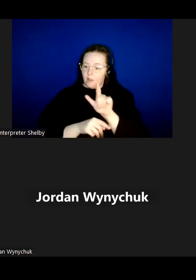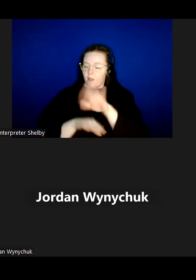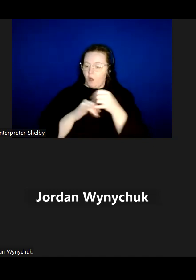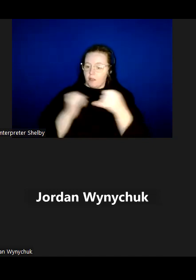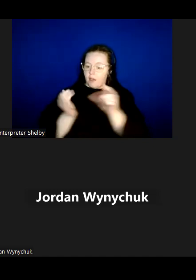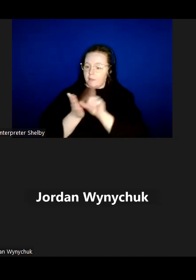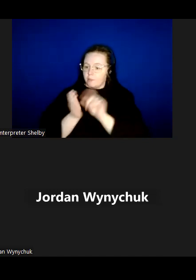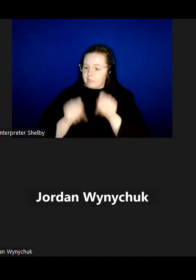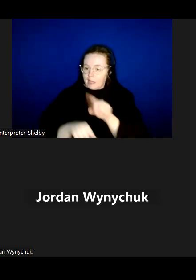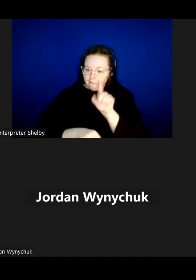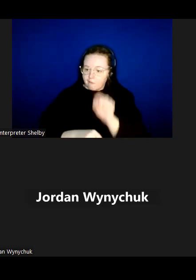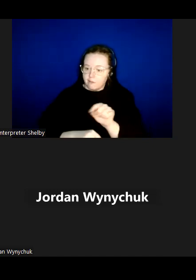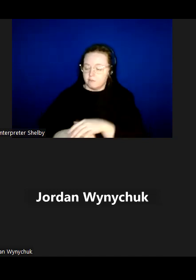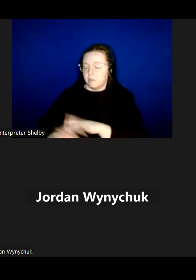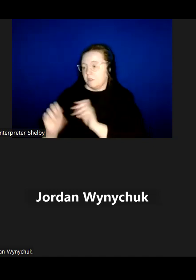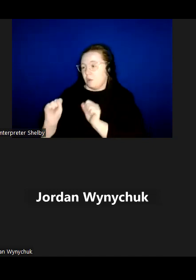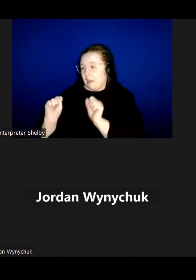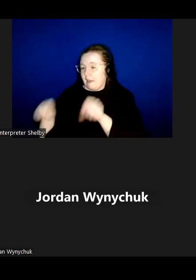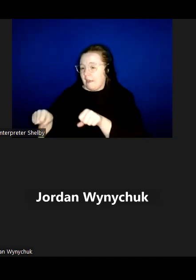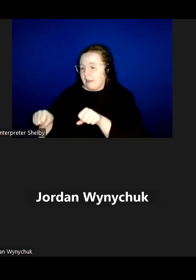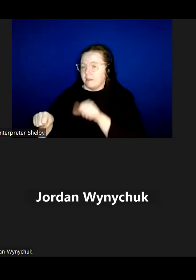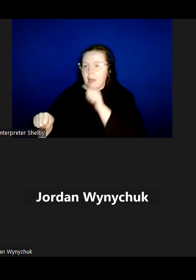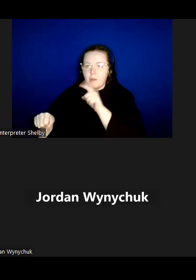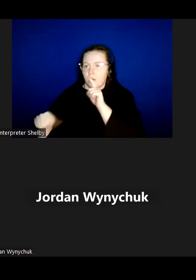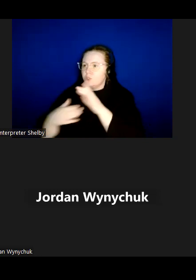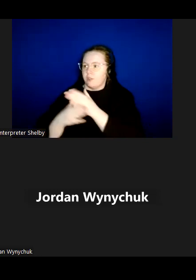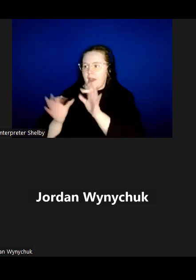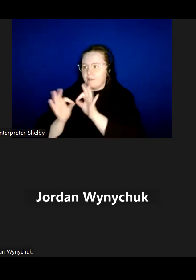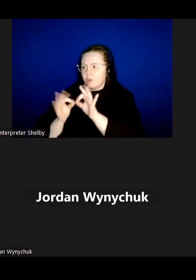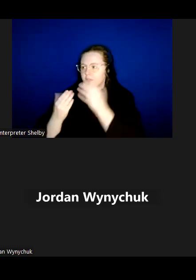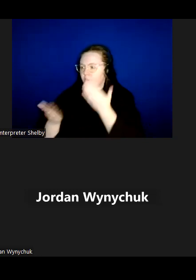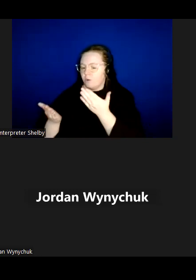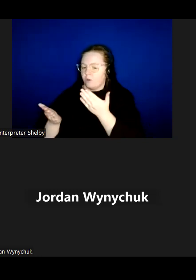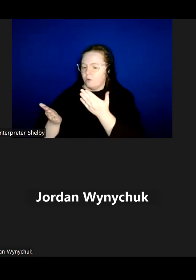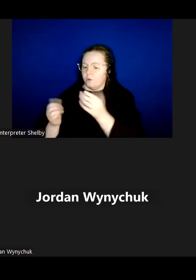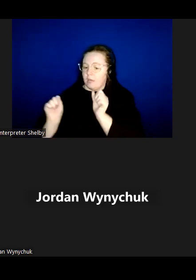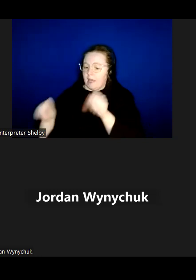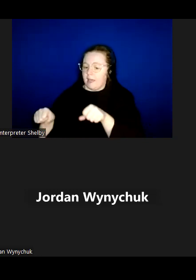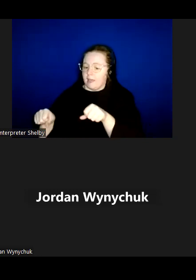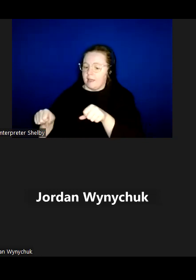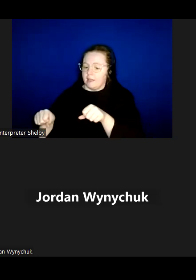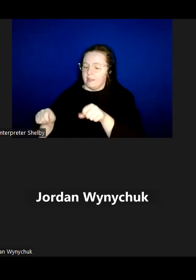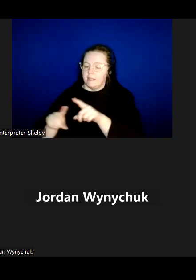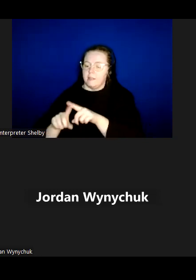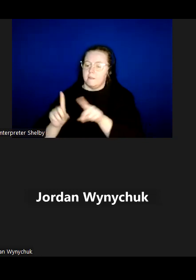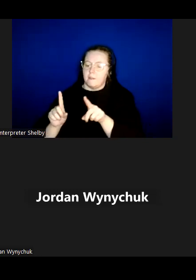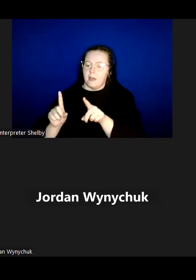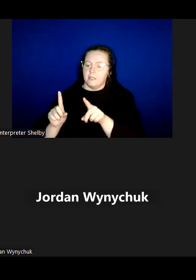You can. I don't know the average cost. You can. However, where there